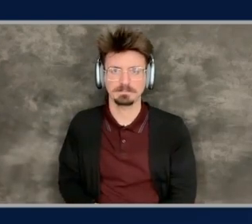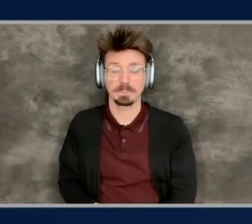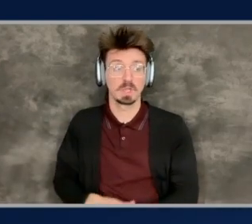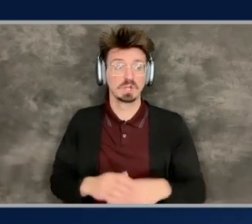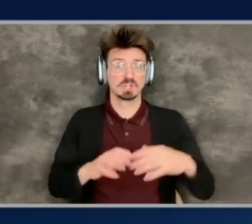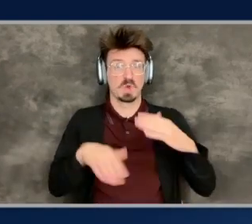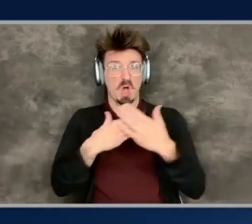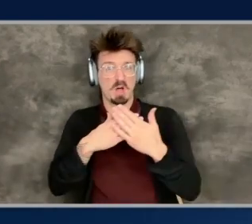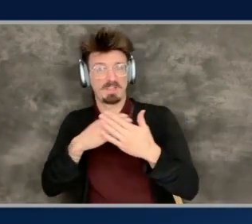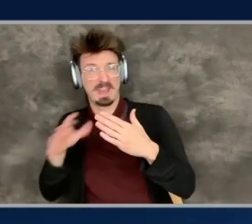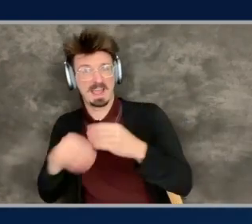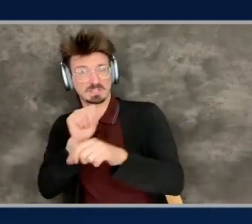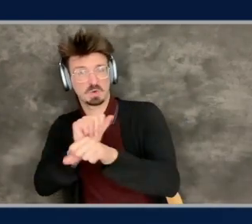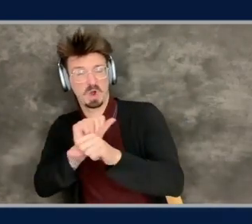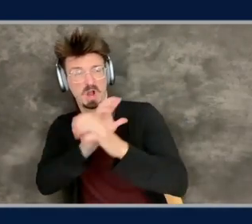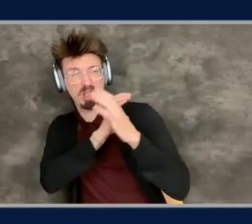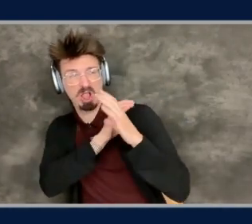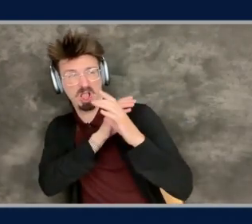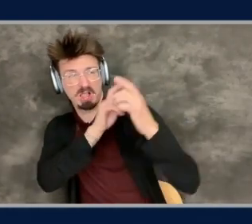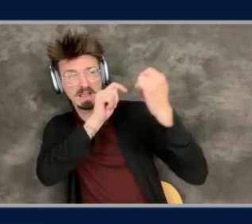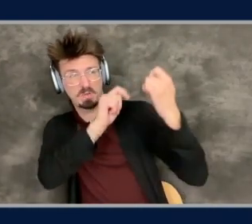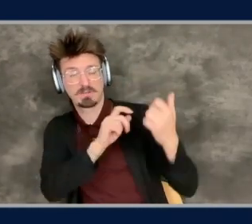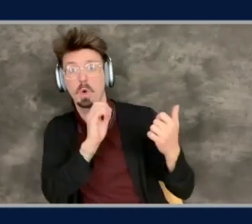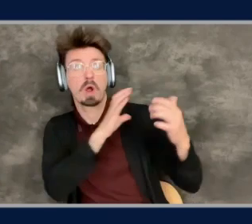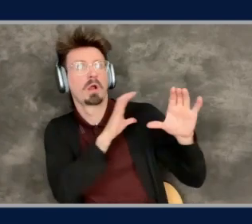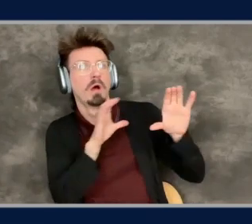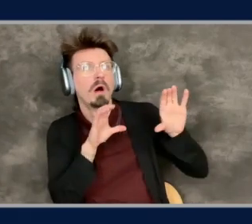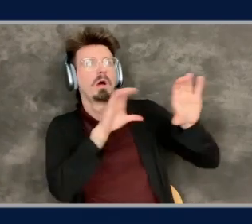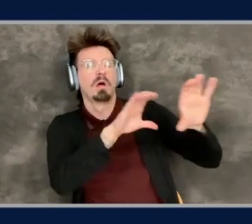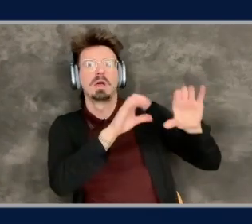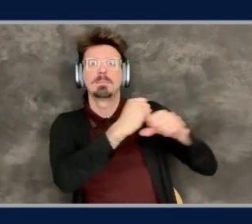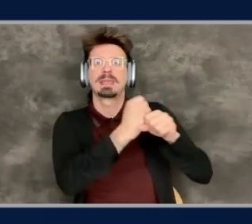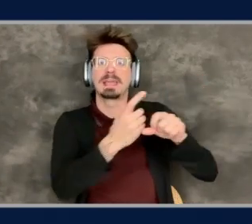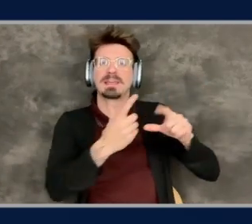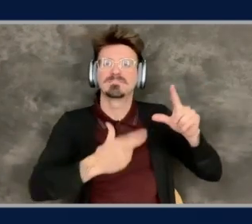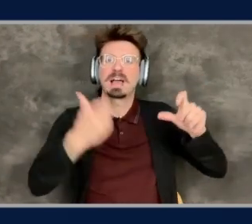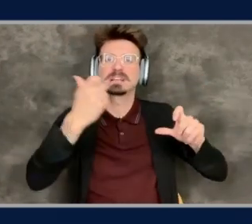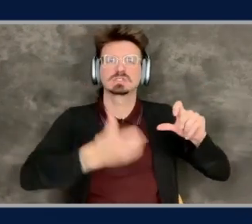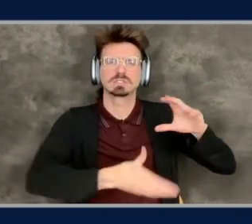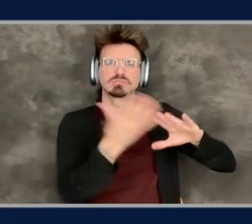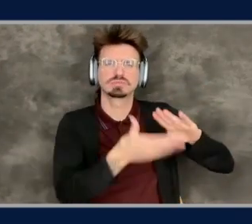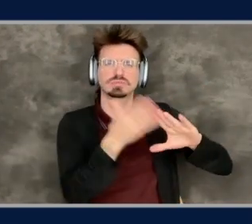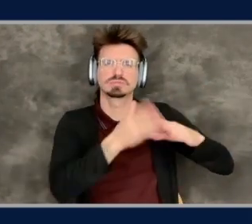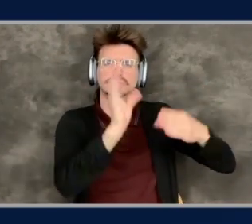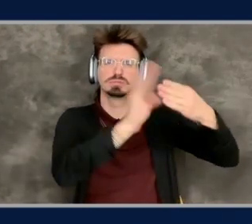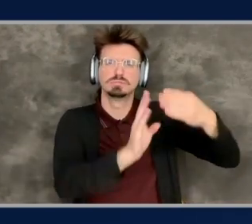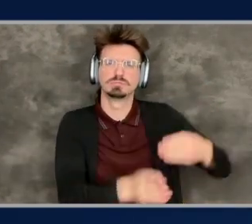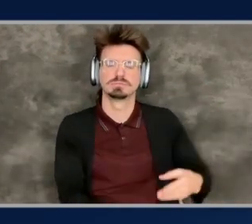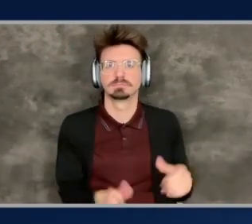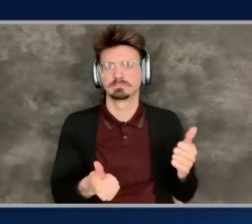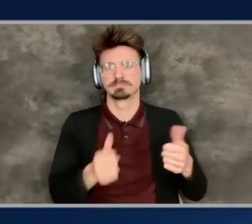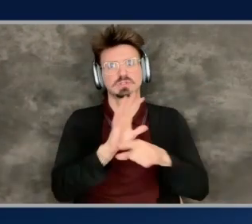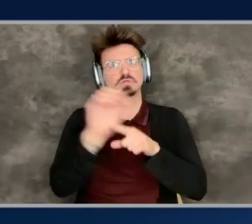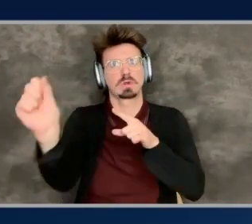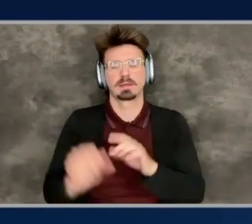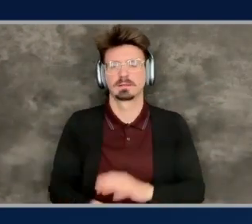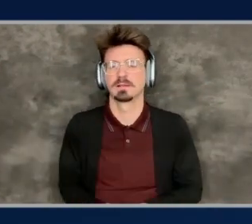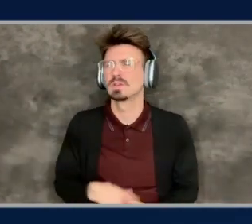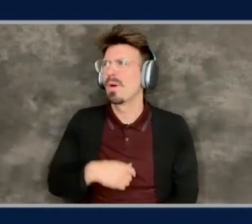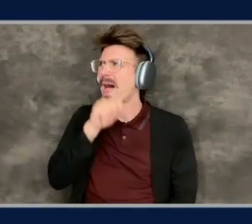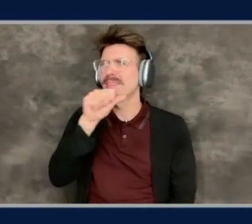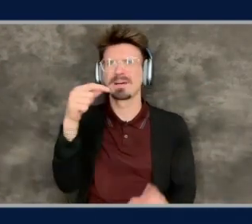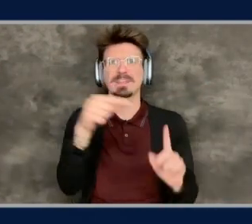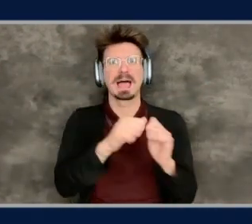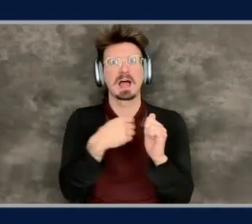Or expediting it, making it faster, that's great. Like, so I love this. I love this so much. How do I go and get